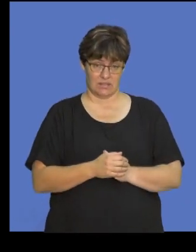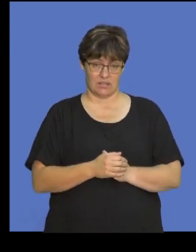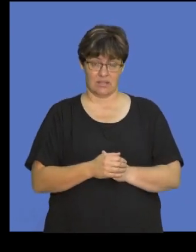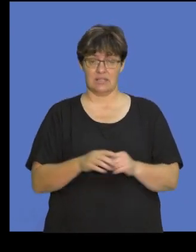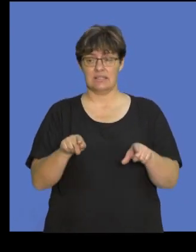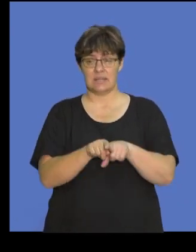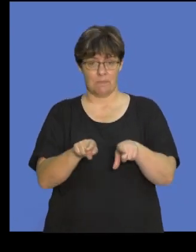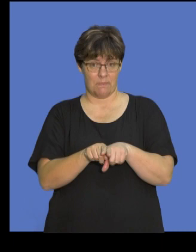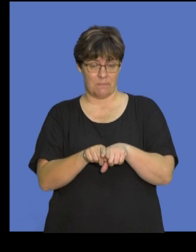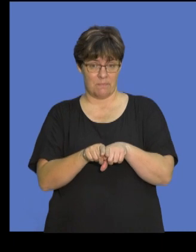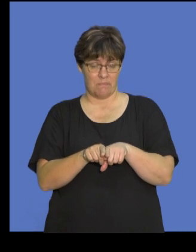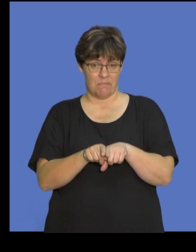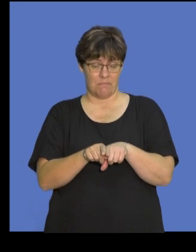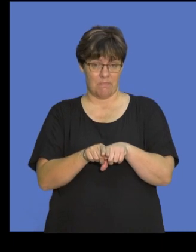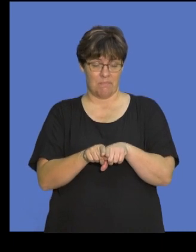is equal to